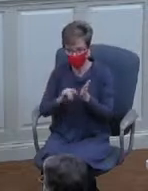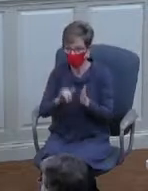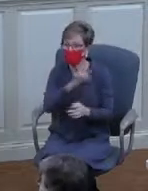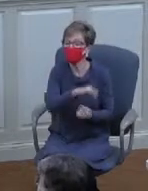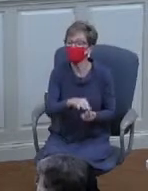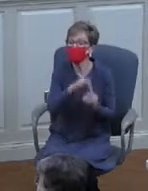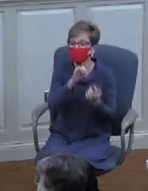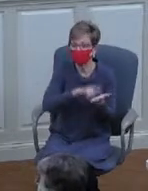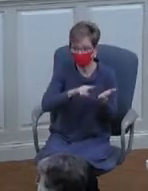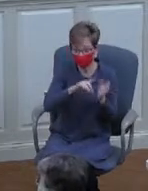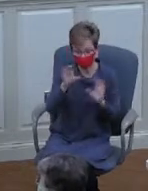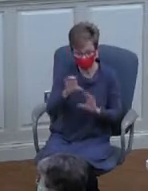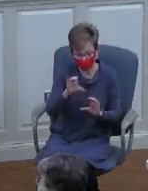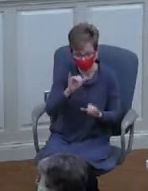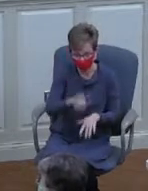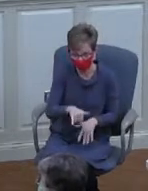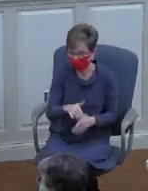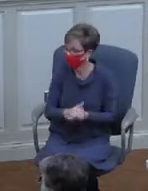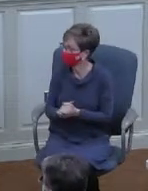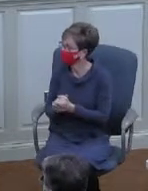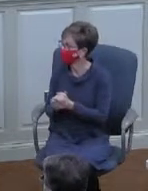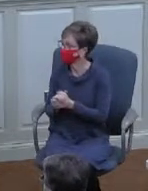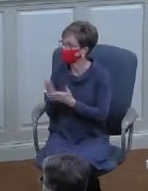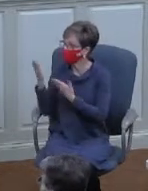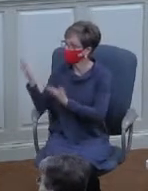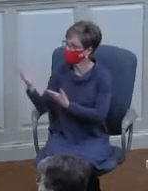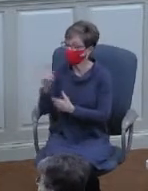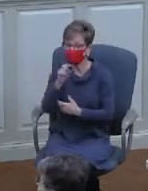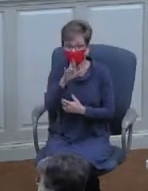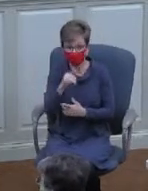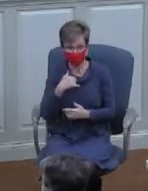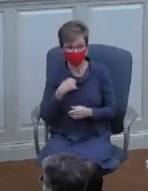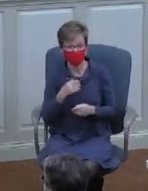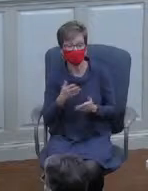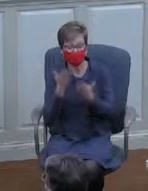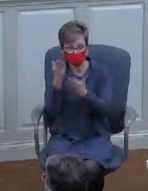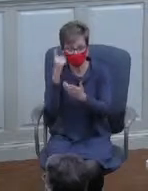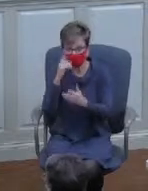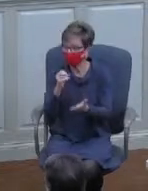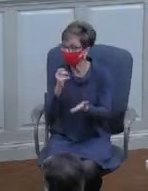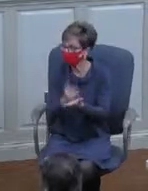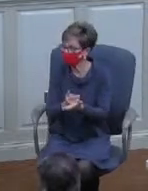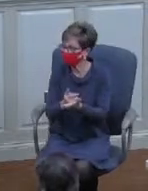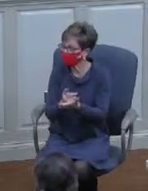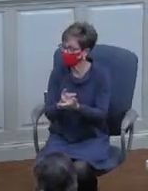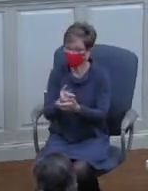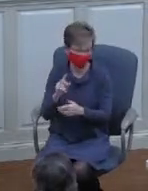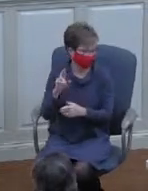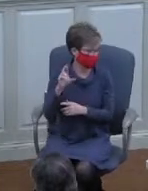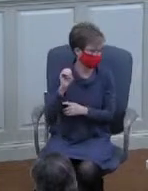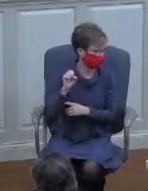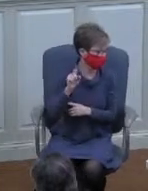Okay. Do we hear a motion? I'll move for approval of Resolution